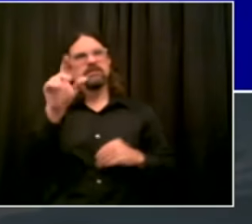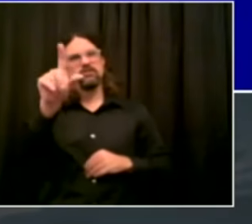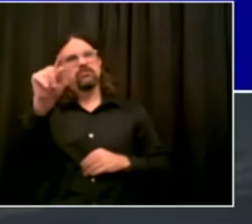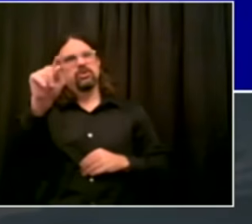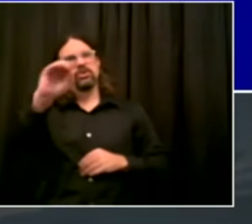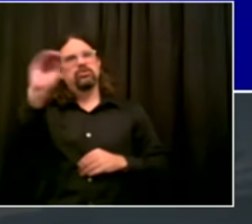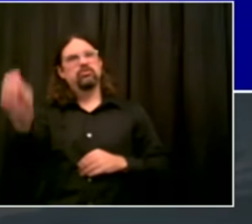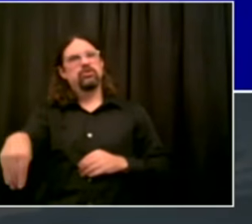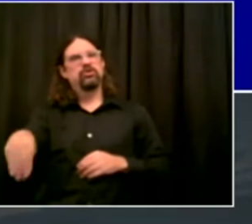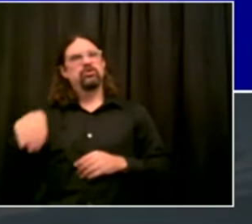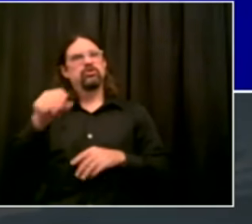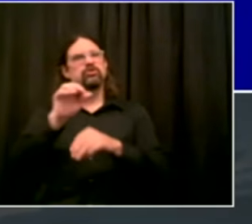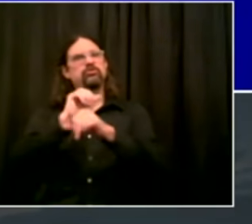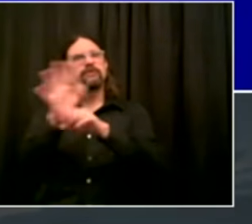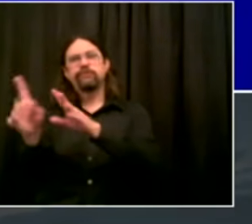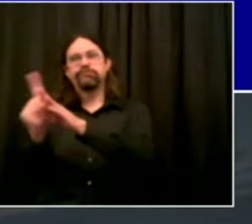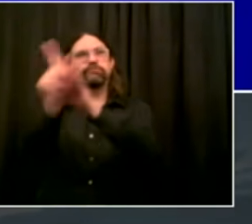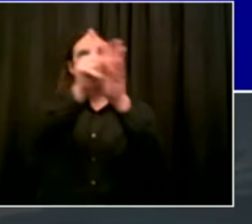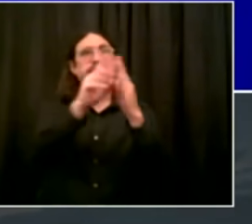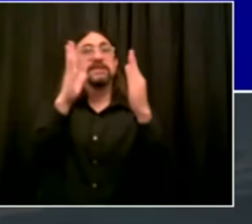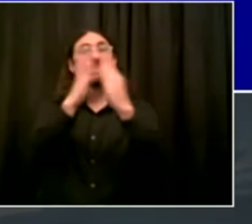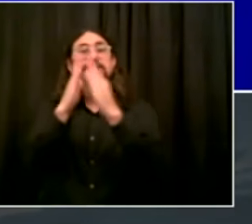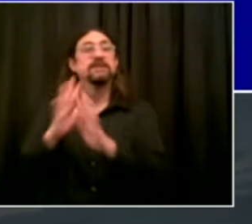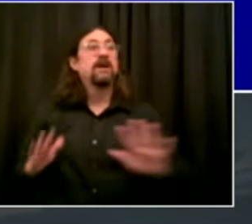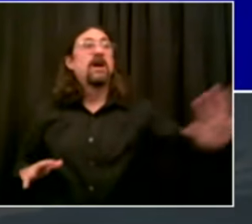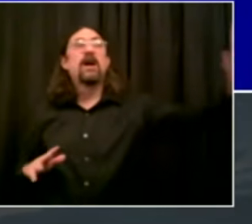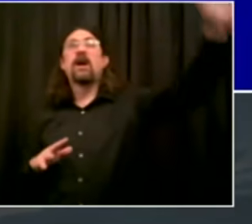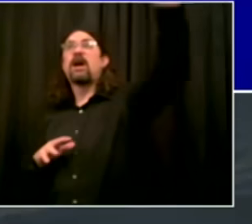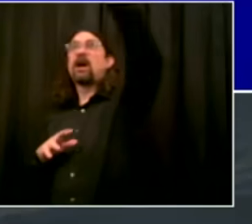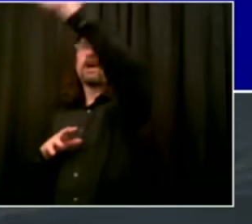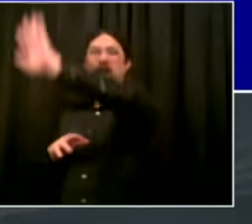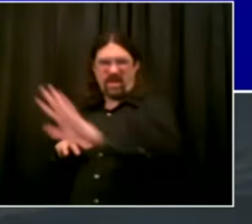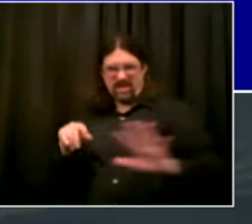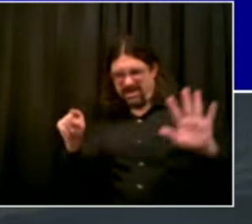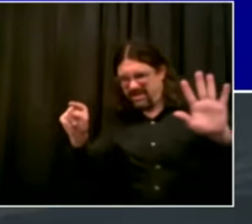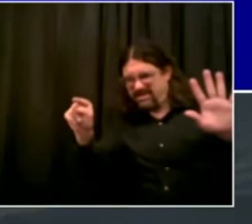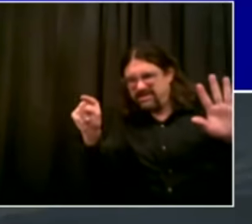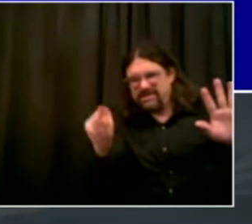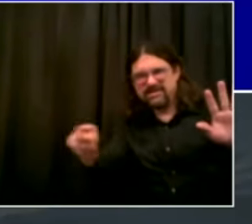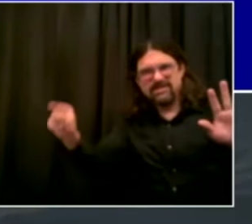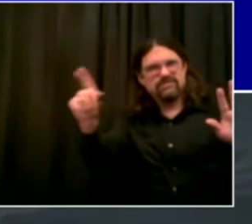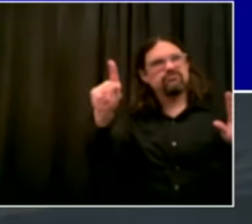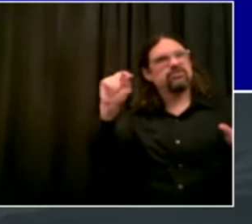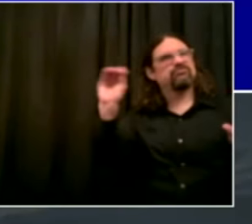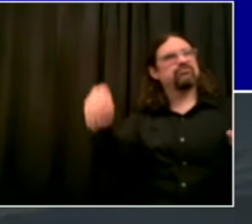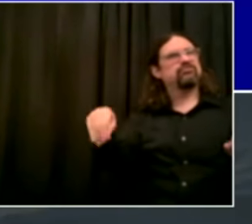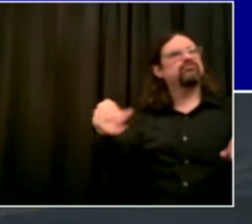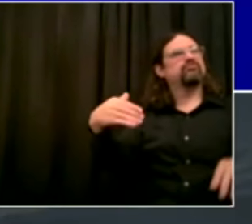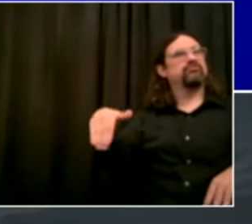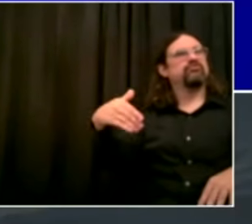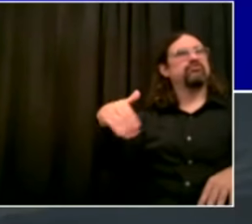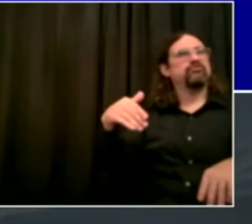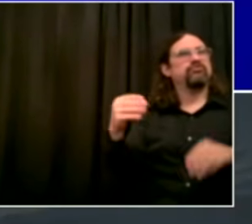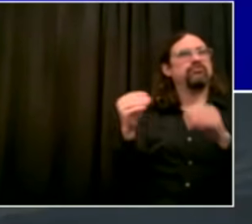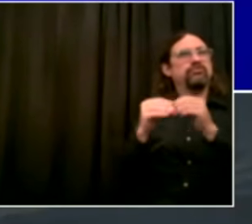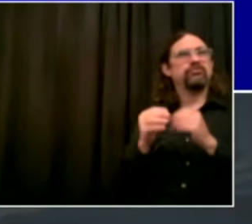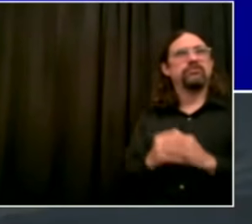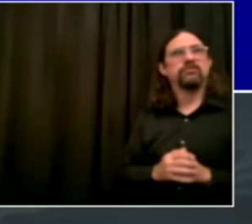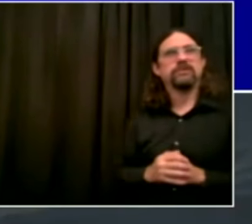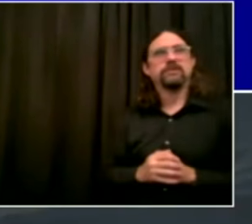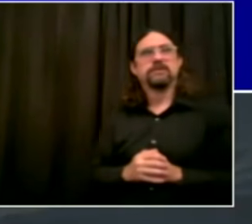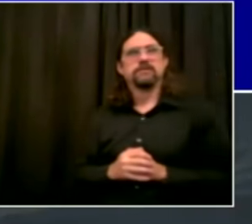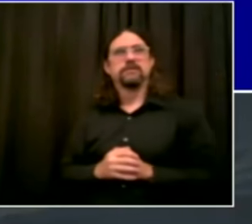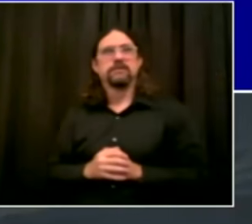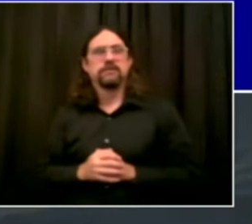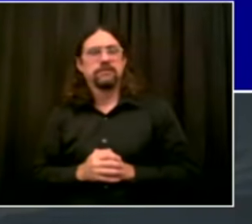with community leaders and institutions for weeks and weeks, but now we're going to greatly increase our on-the-ground education